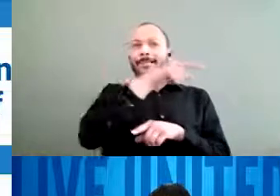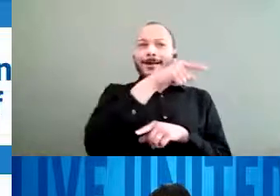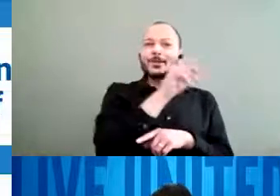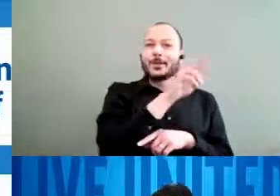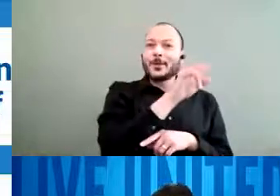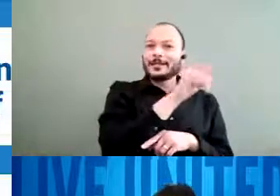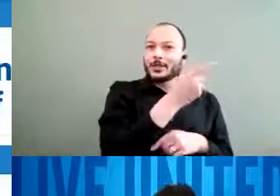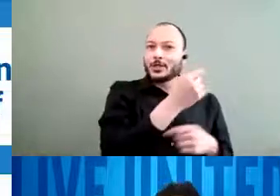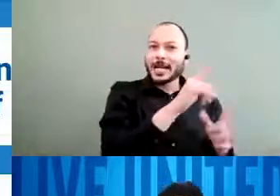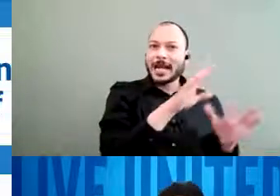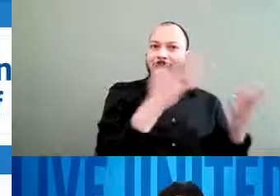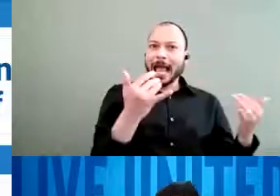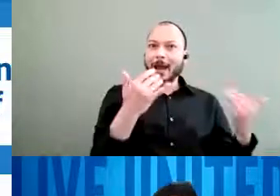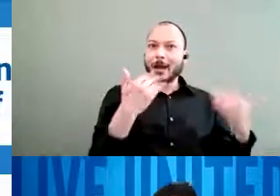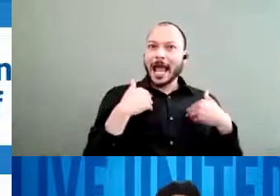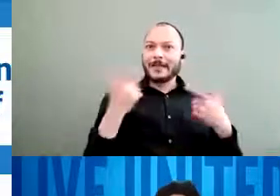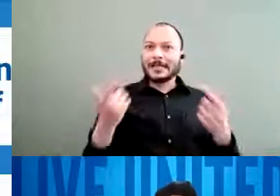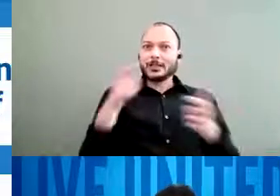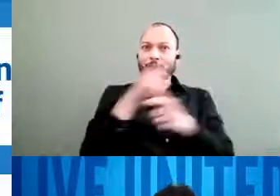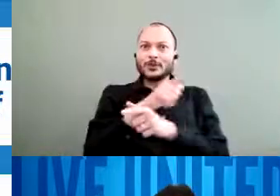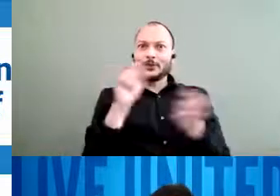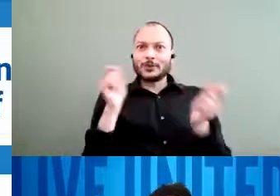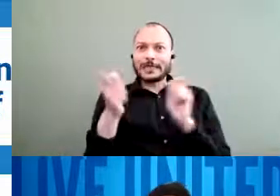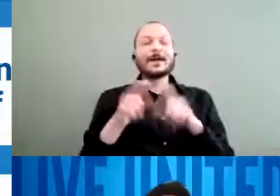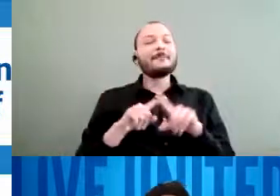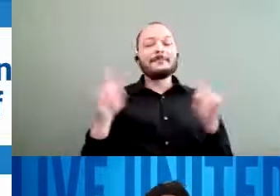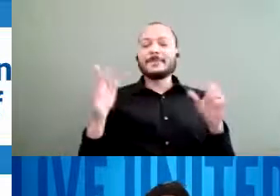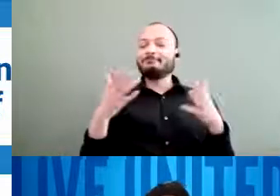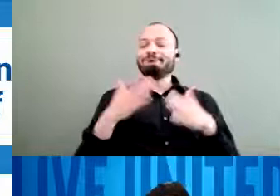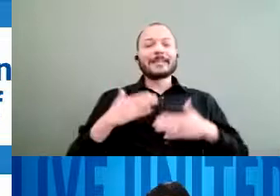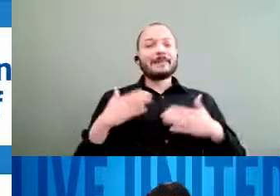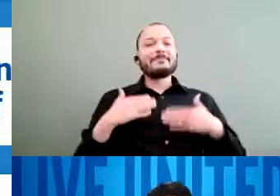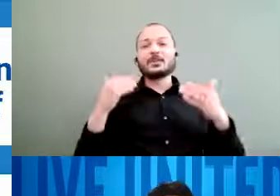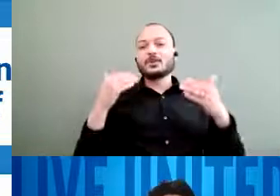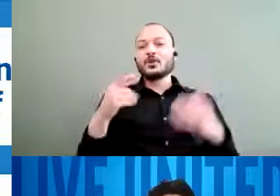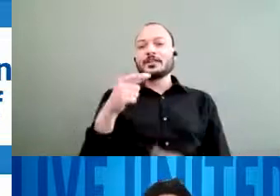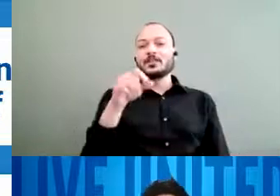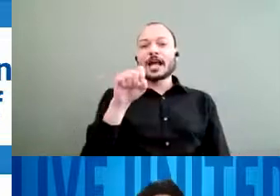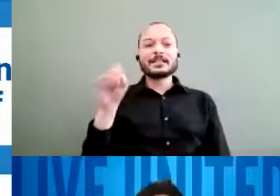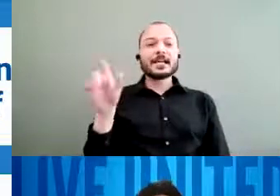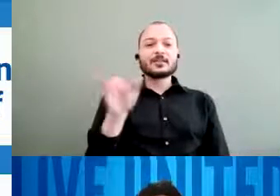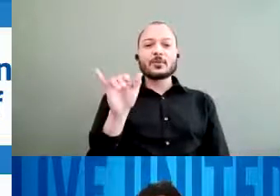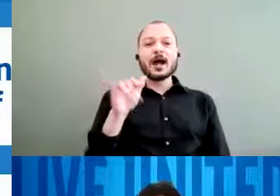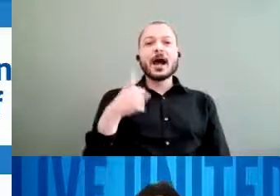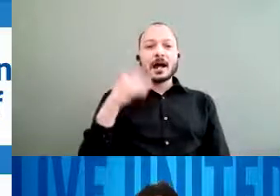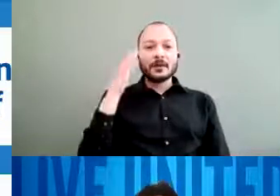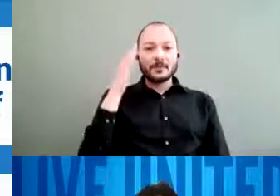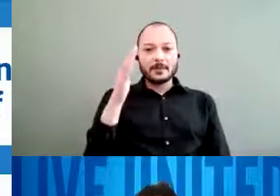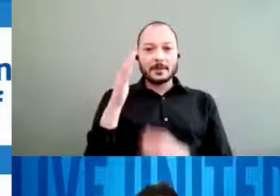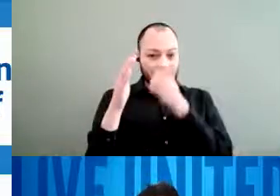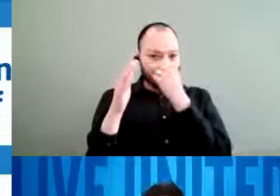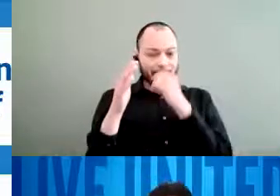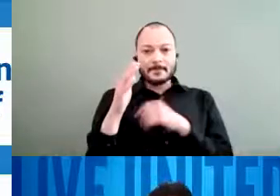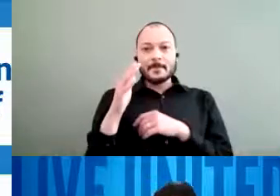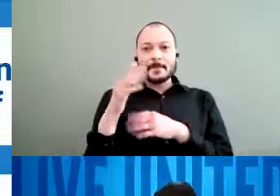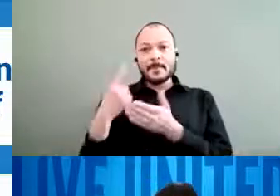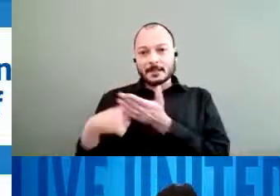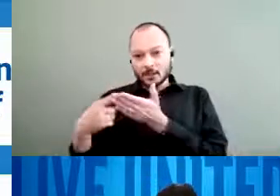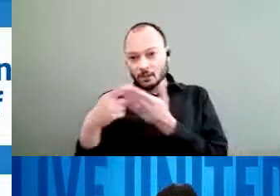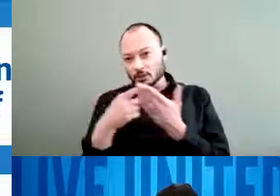little switch up there. But I'm totally happy to go over the GSS as well. I'll jump into that as soon as I